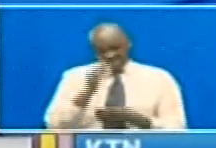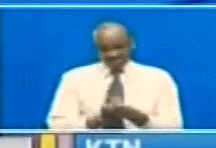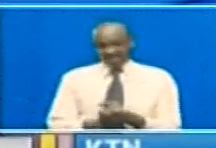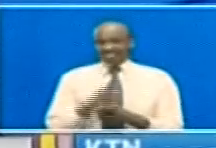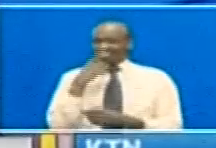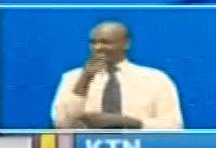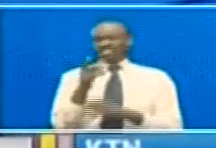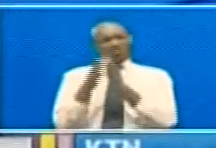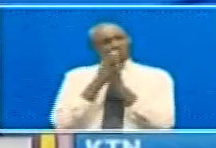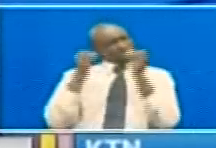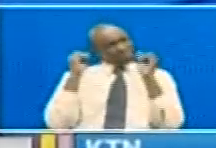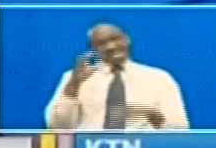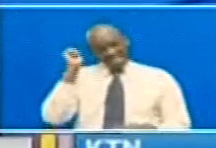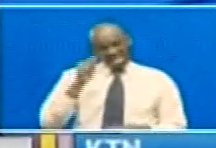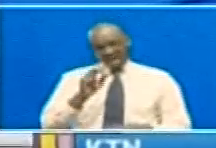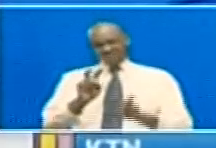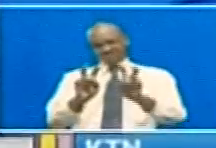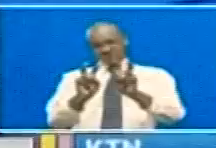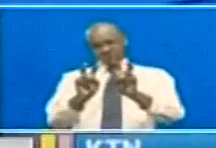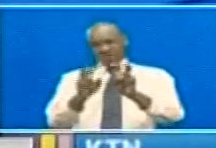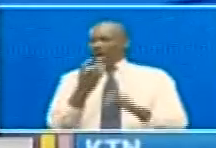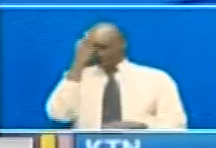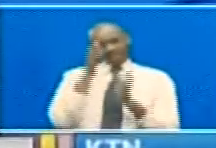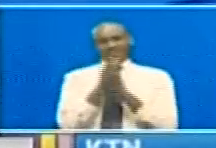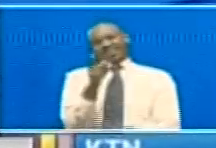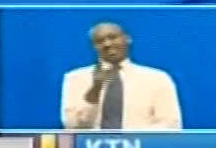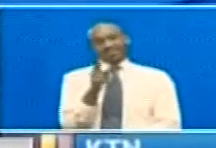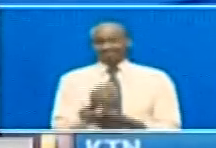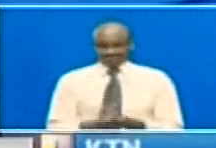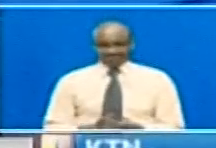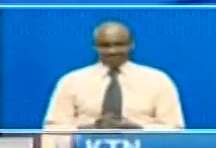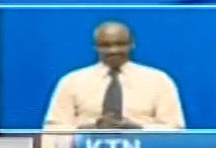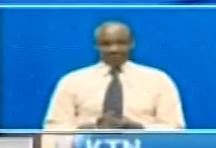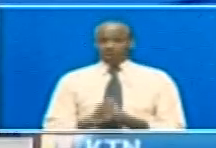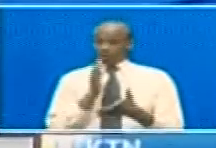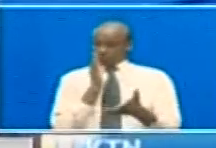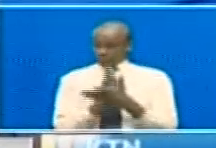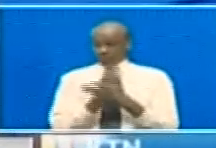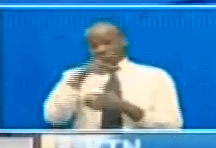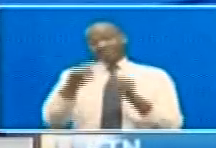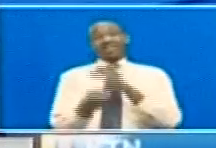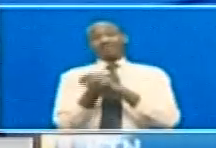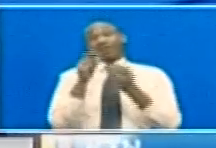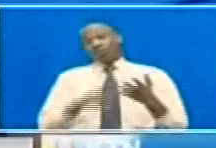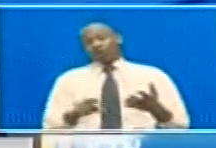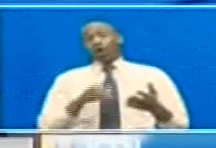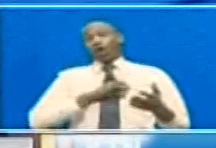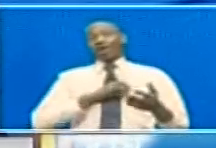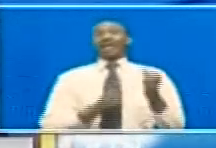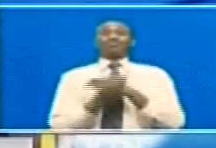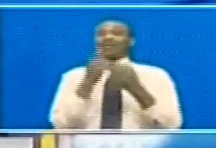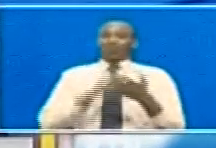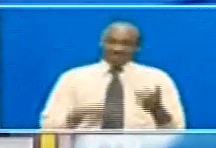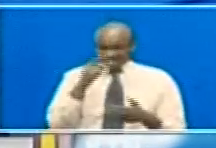is a story that so many Kenyans are keeping an eye on. Let's see how it pans out as well. Of course, the explanation being given by owners of this restaurant is